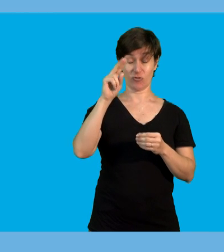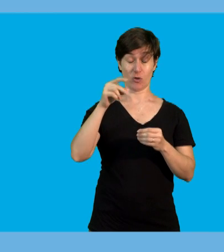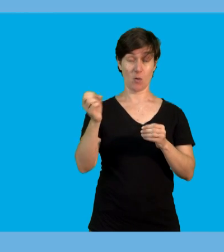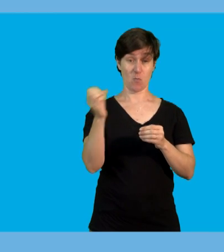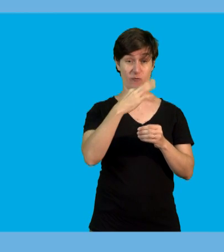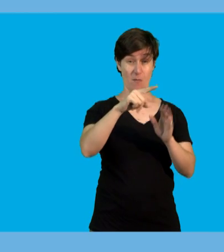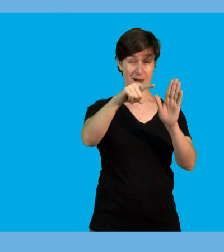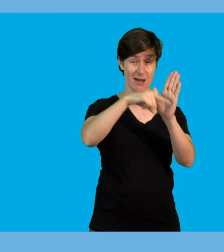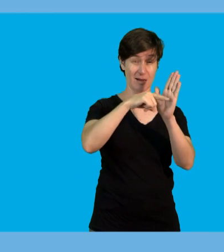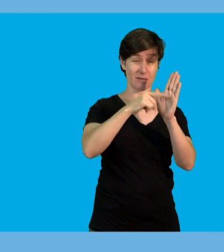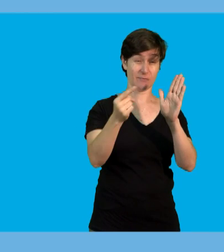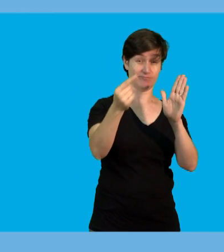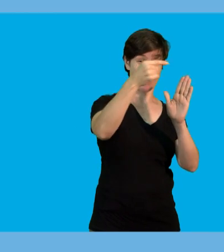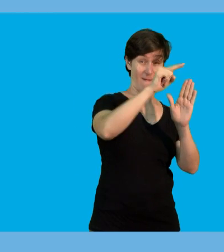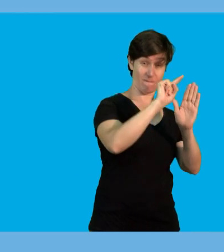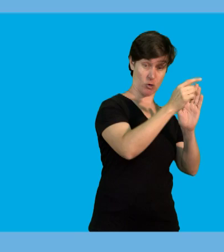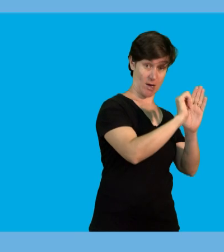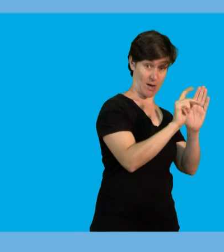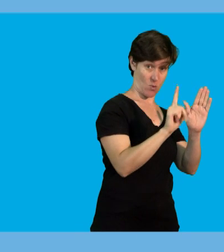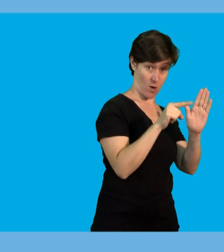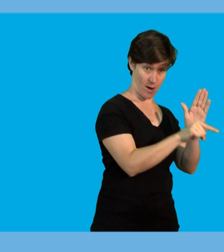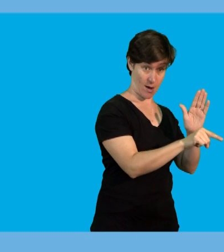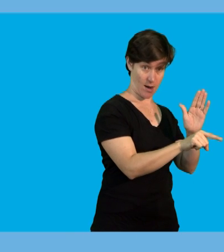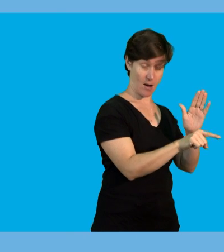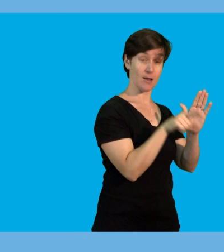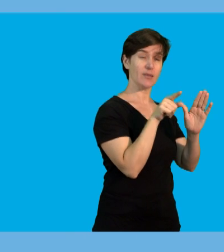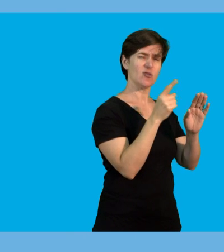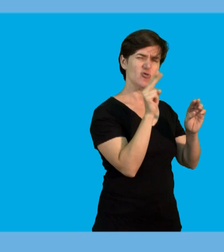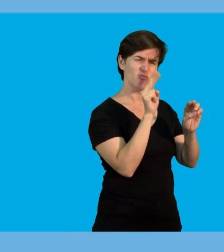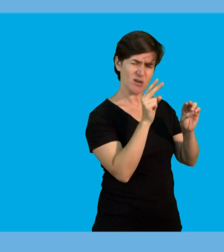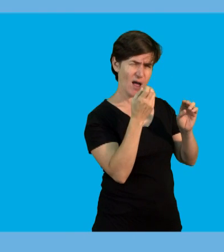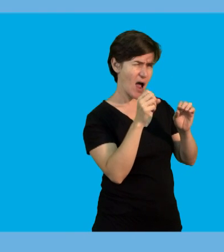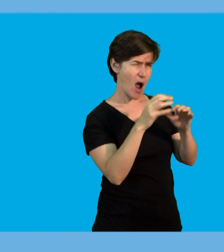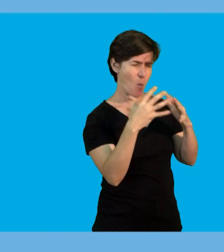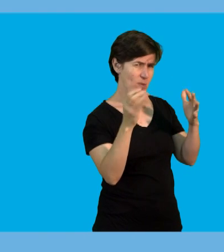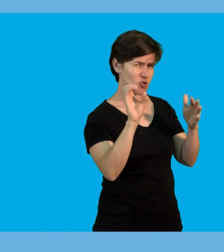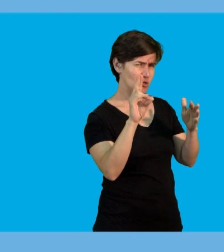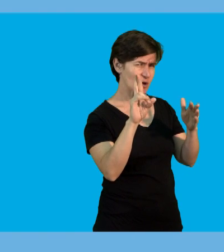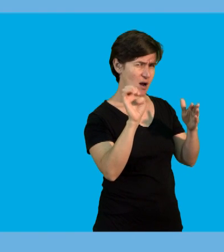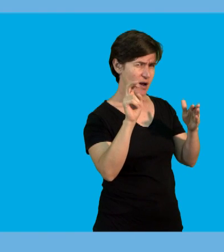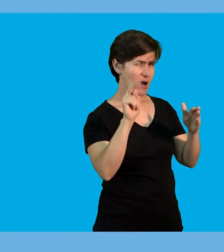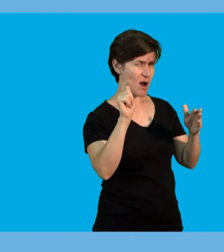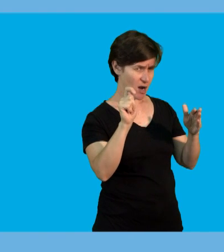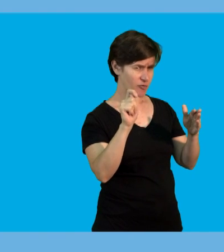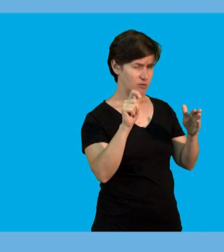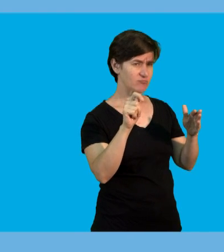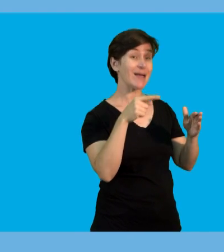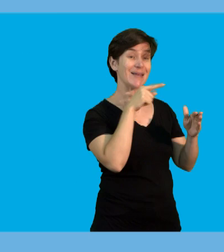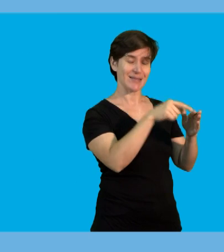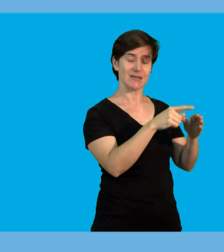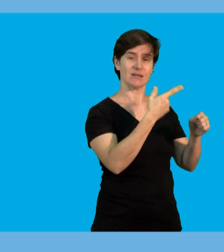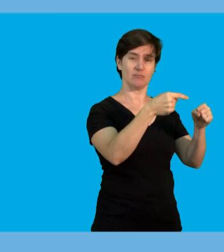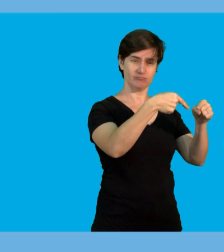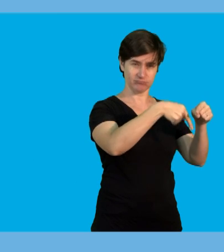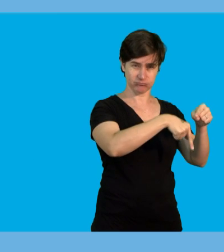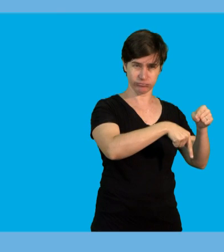through the wire, passing through the first ammeter. So this ammeter is going to register a certain amount of current. Now that current will